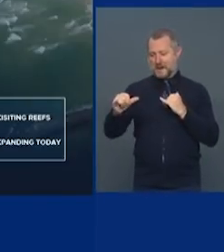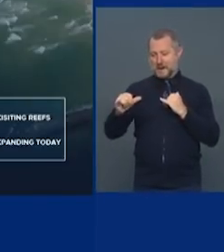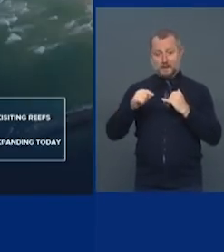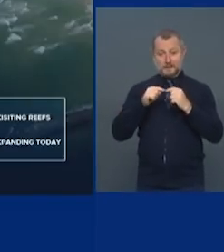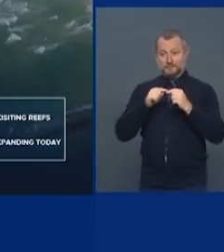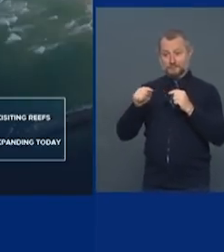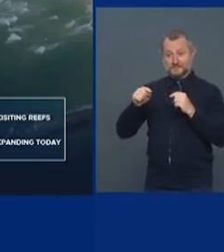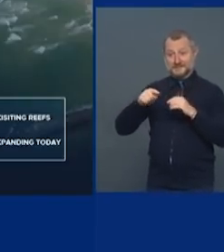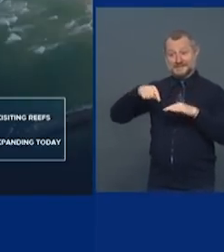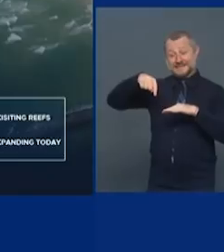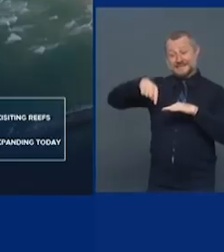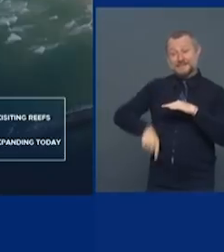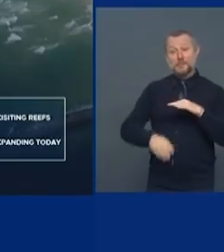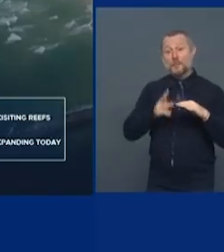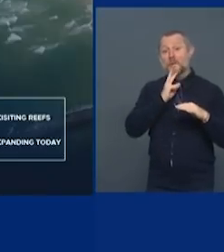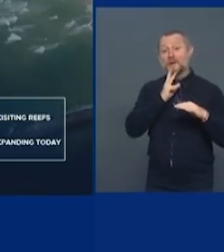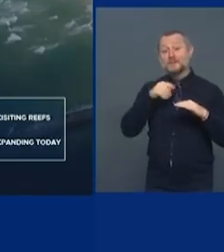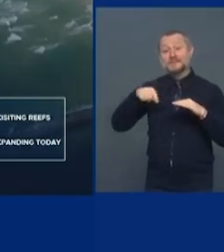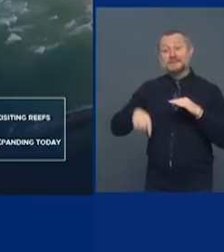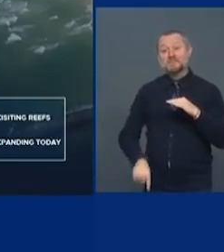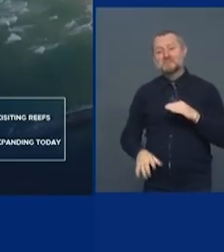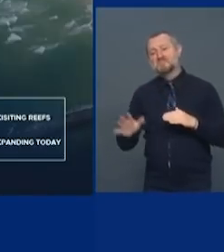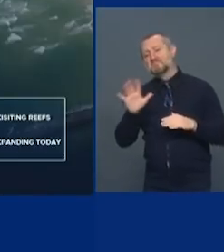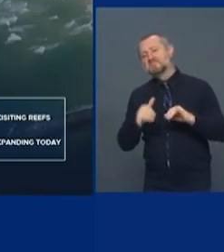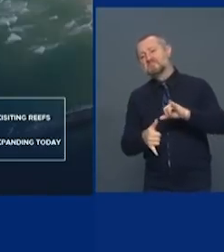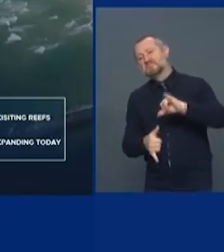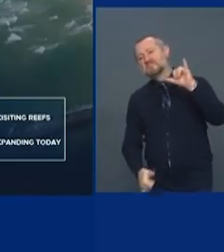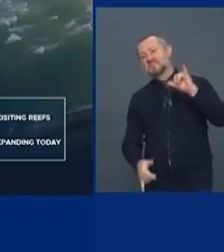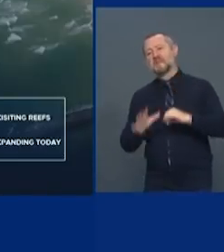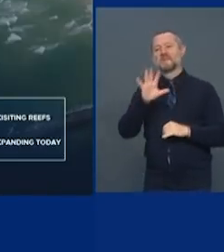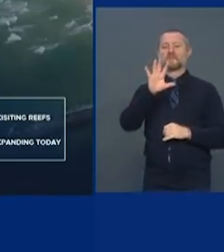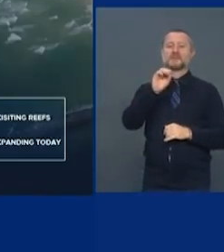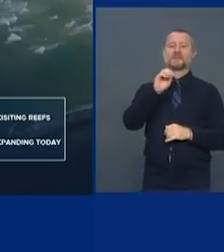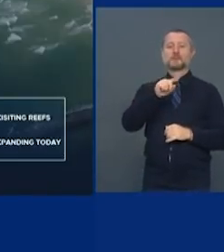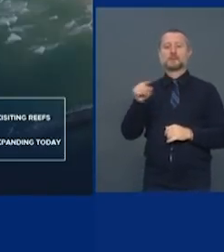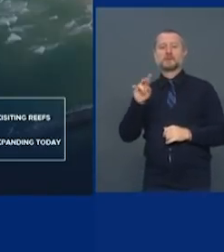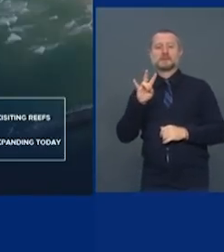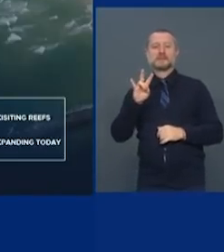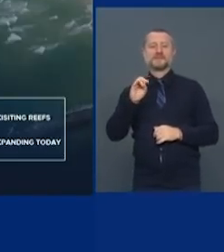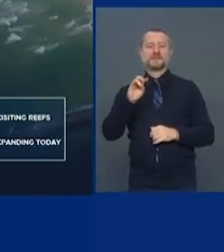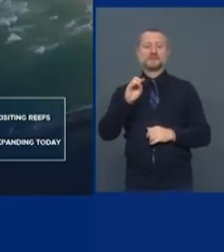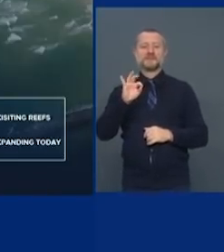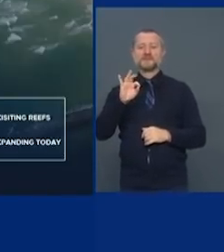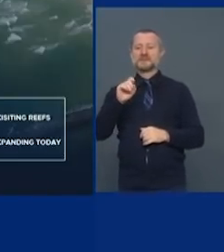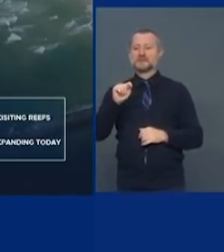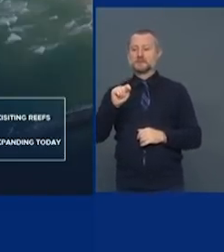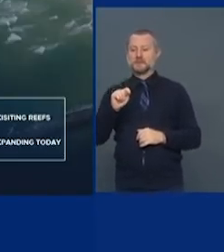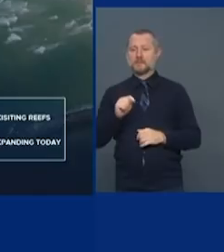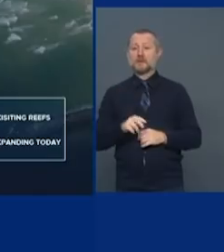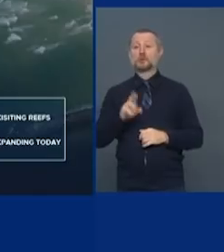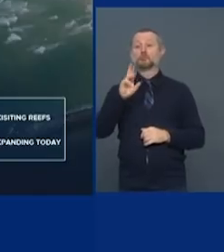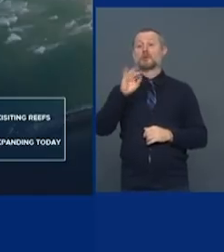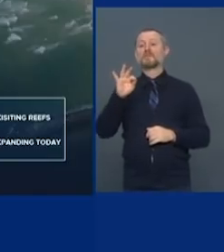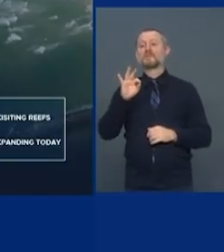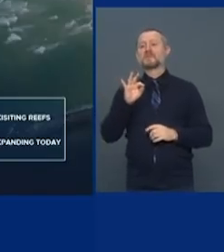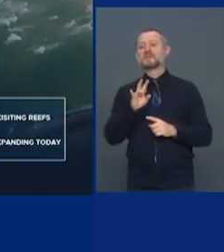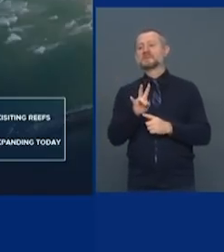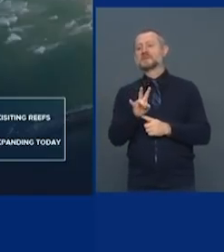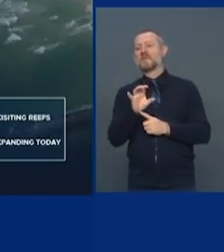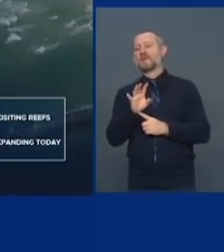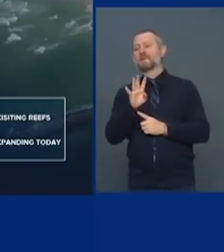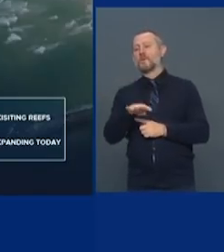of about 50 to 70 feet. It's a 744-acre reef that has effectively, it's a